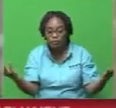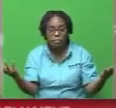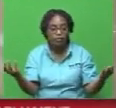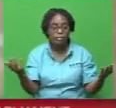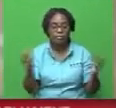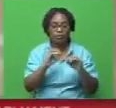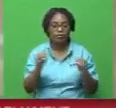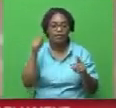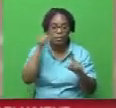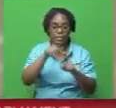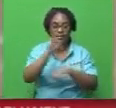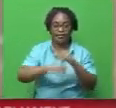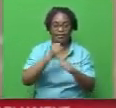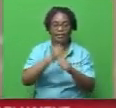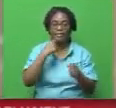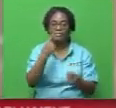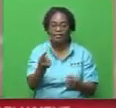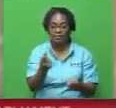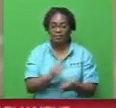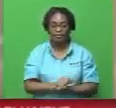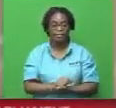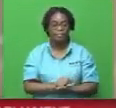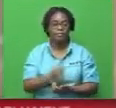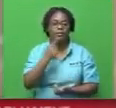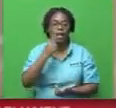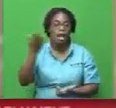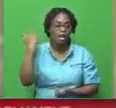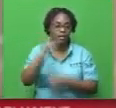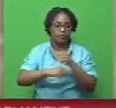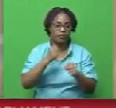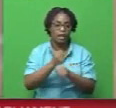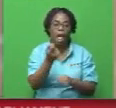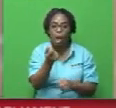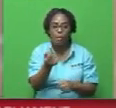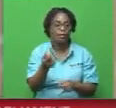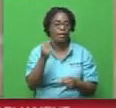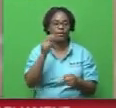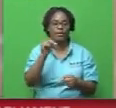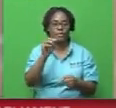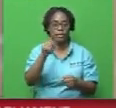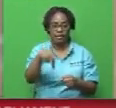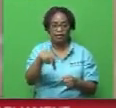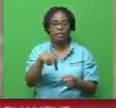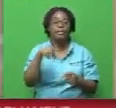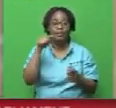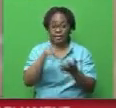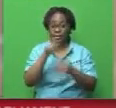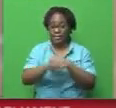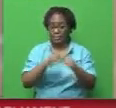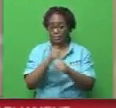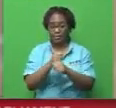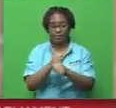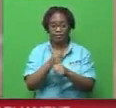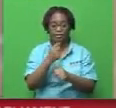year, I think they said last year it was almost completed at MSP. And this year they say that the Trans-Tobago Prison